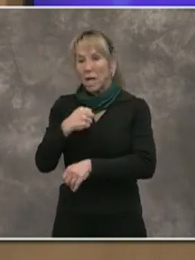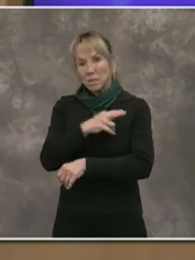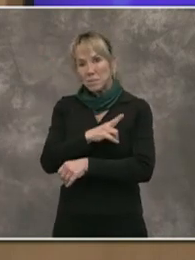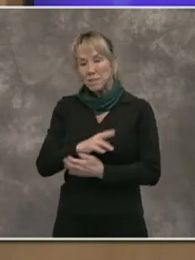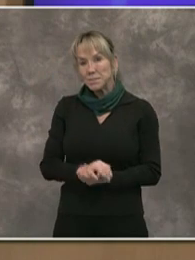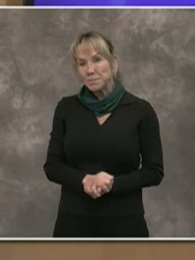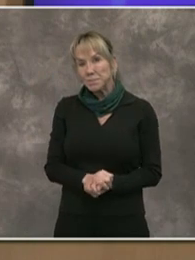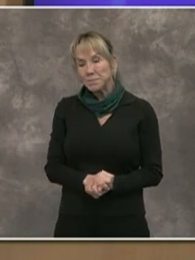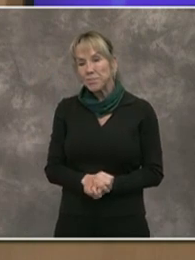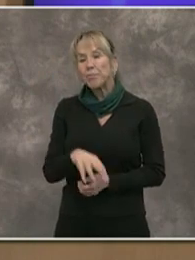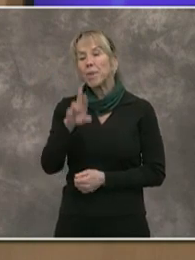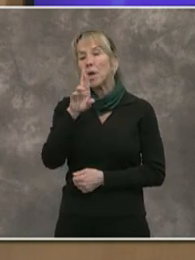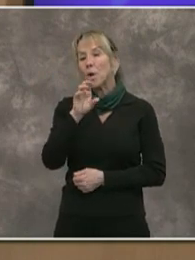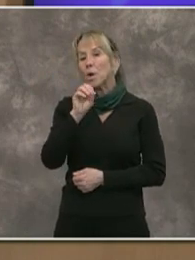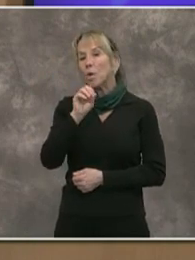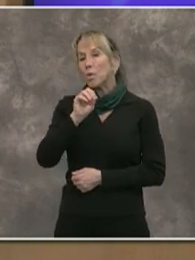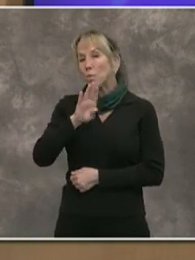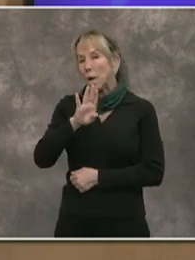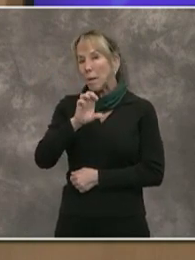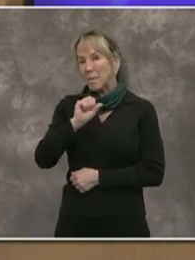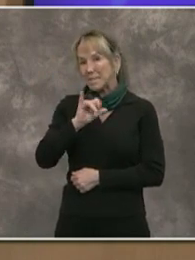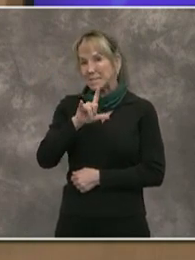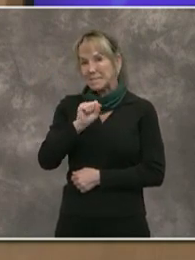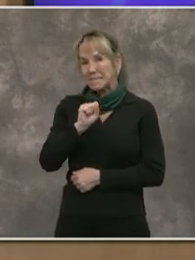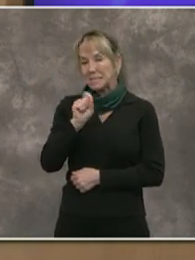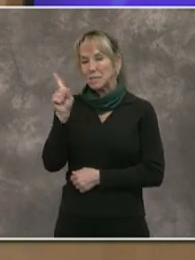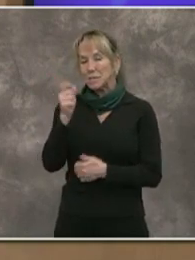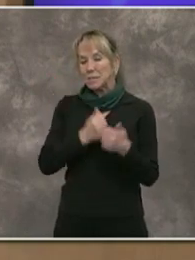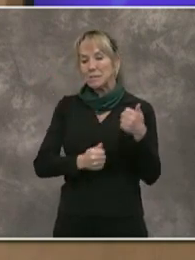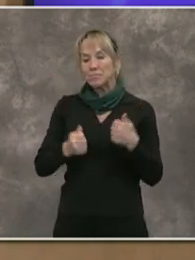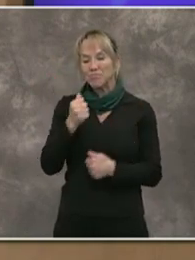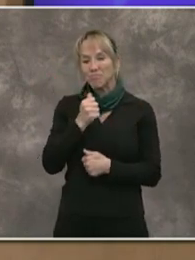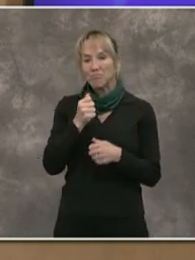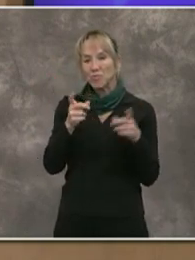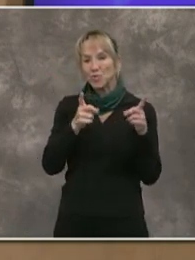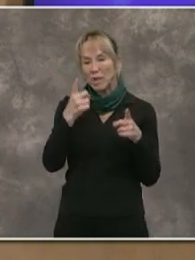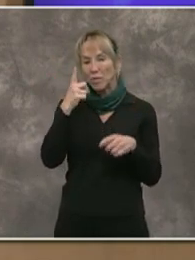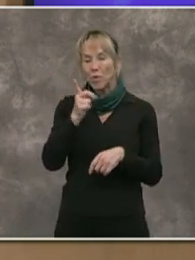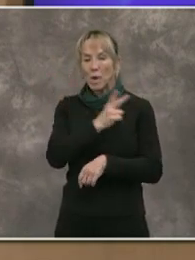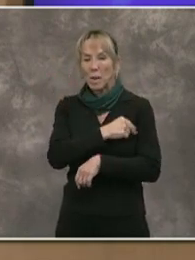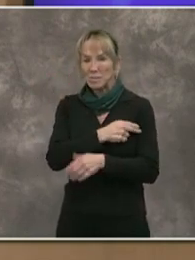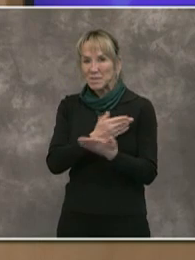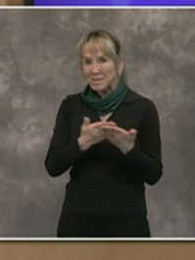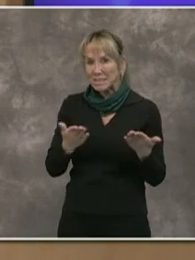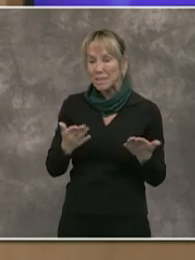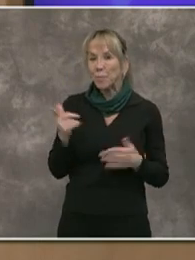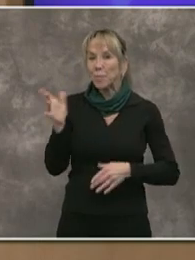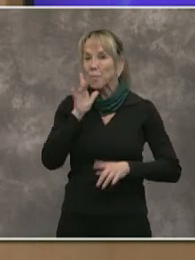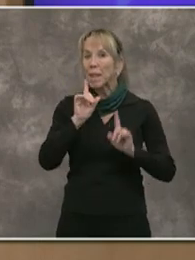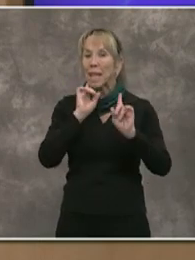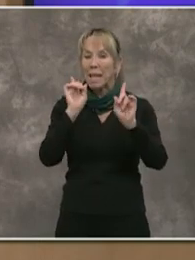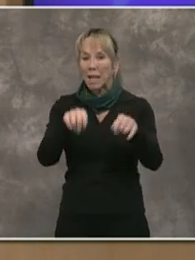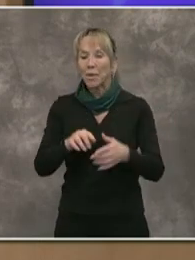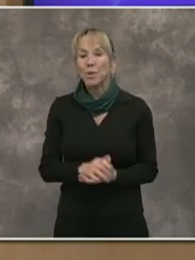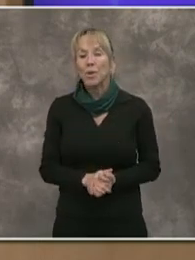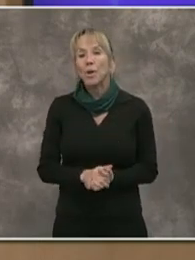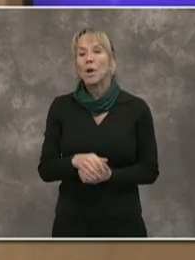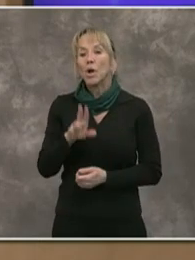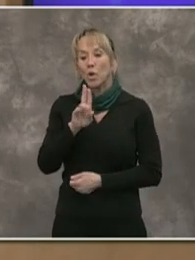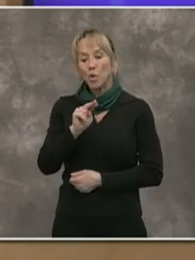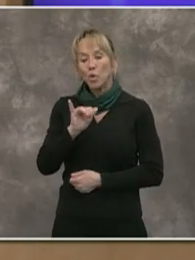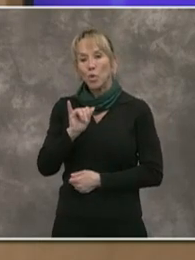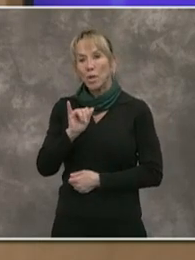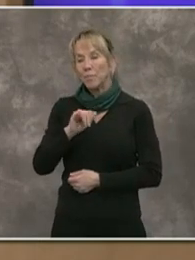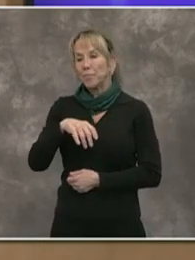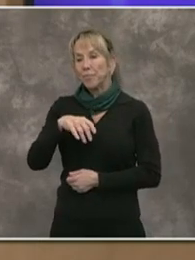the Medical Operations Center, is going to answer that question. Thank you. The question comes from Claudia at Univision. Can you